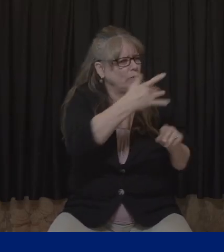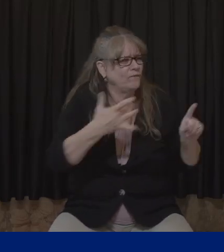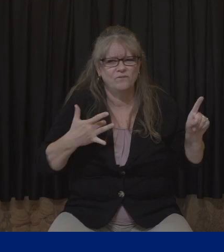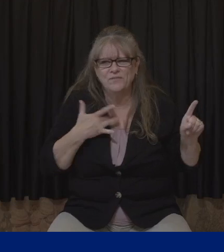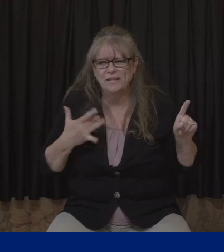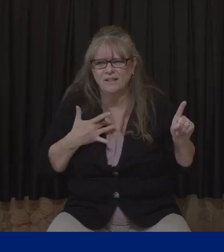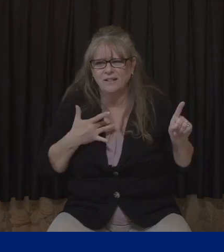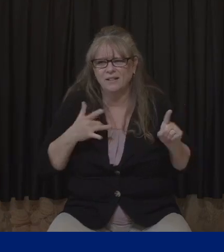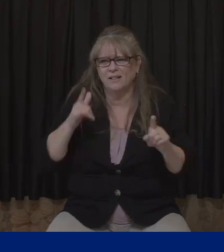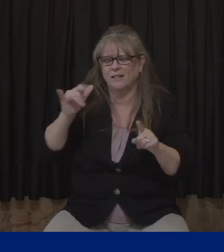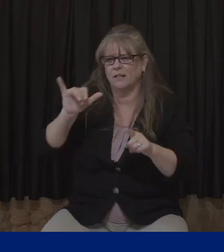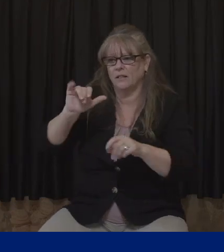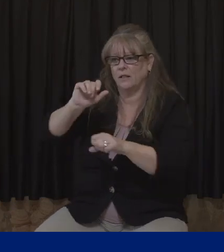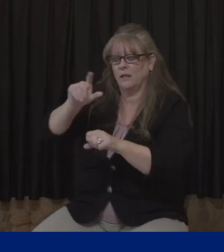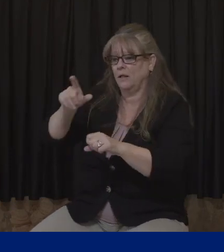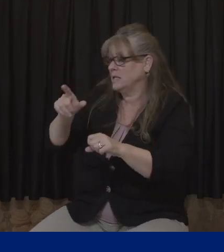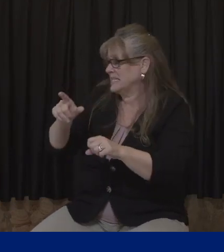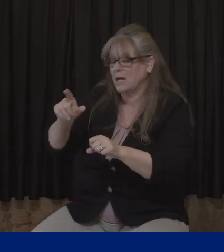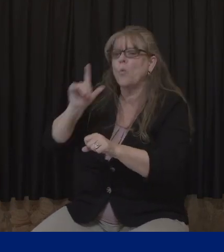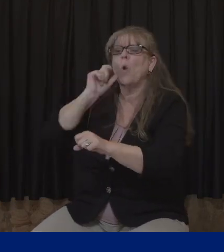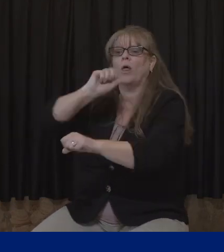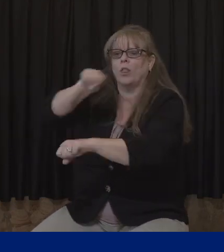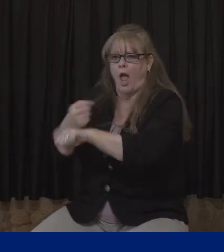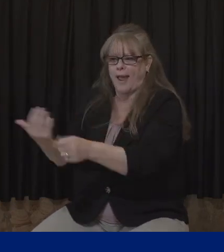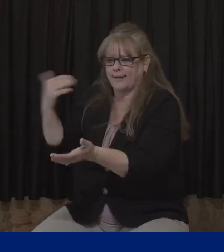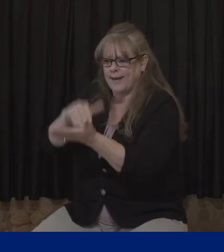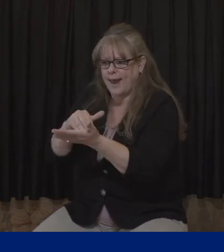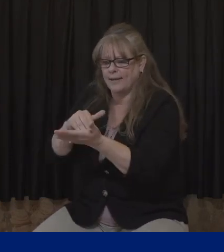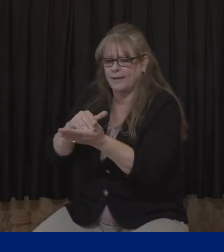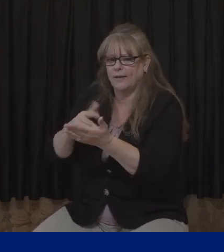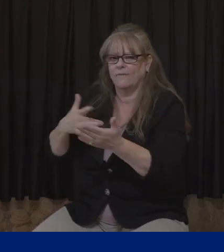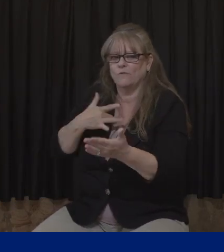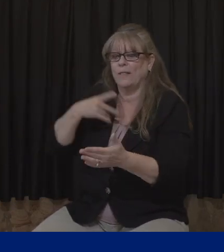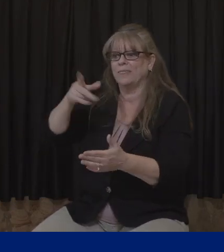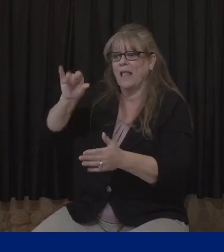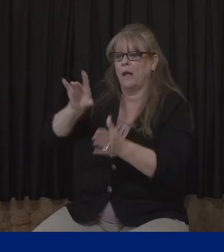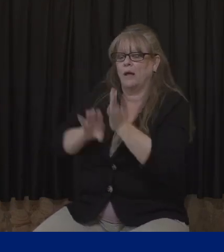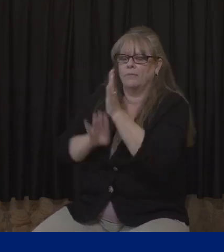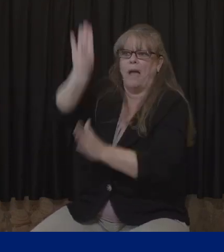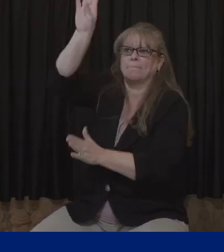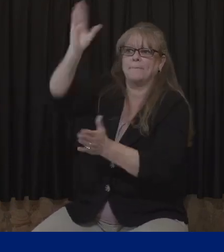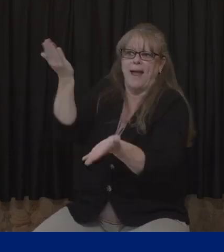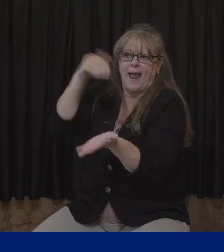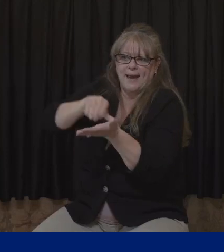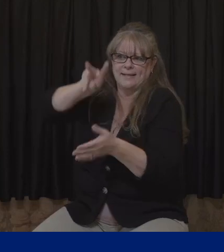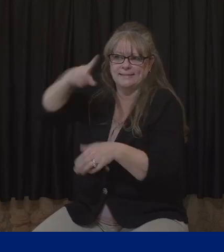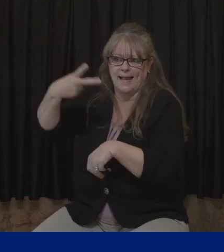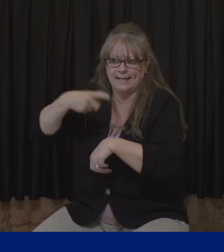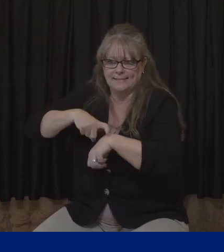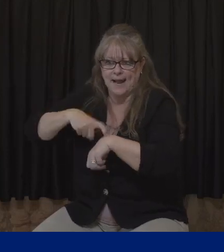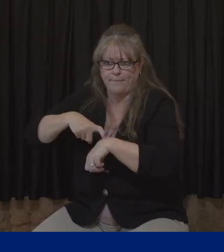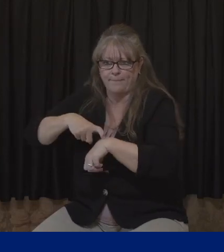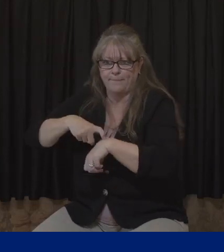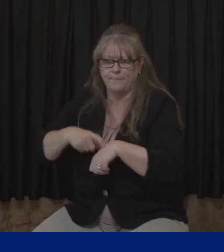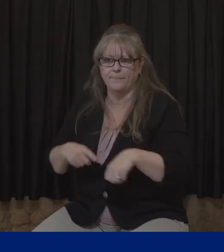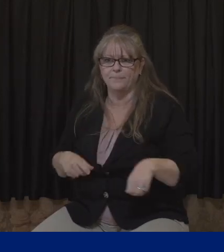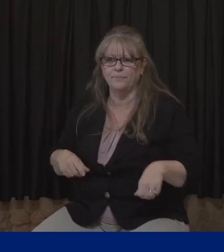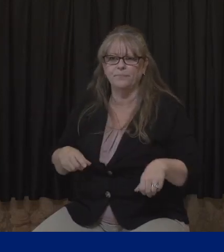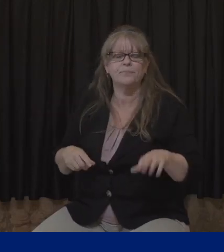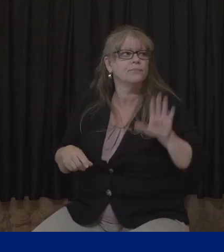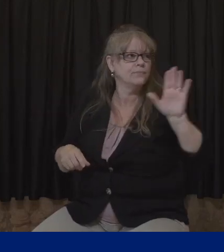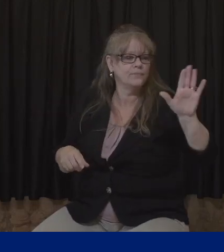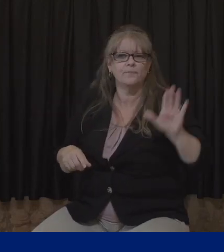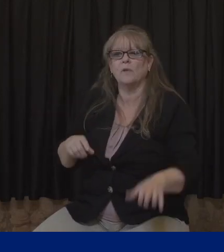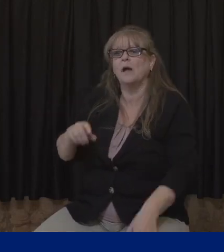have much greater visibility into this pandemic here in Colorado. That includes the expanding testing we'll be talking about